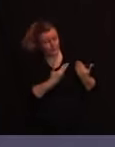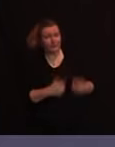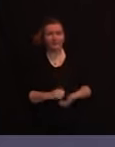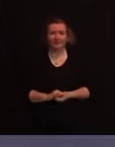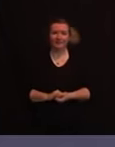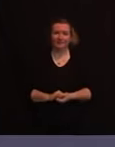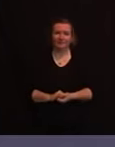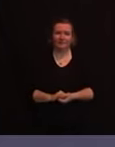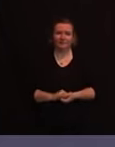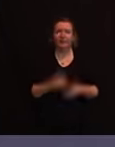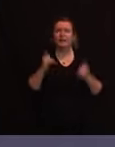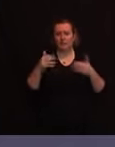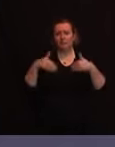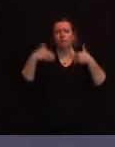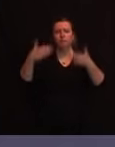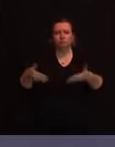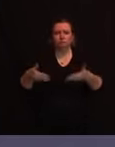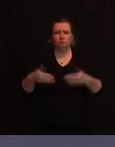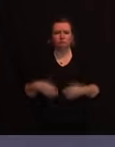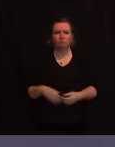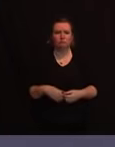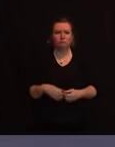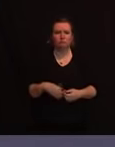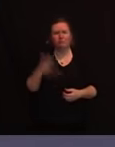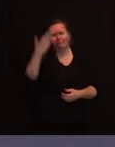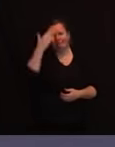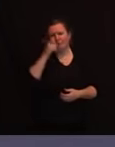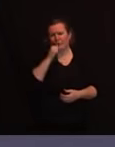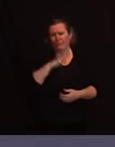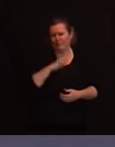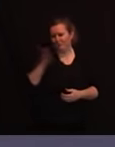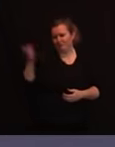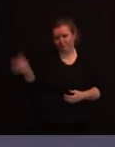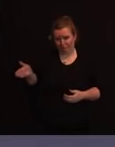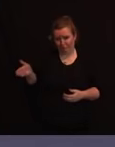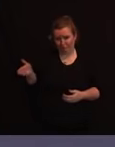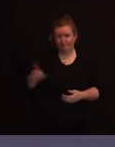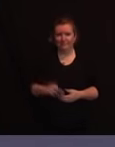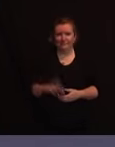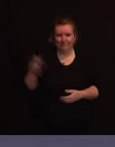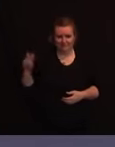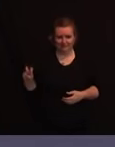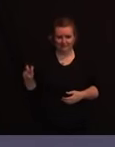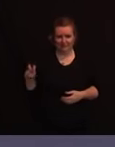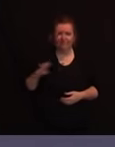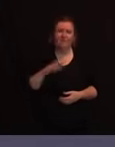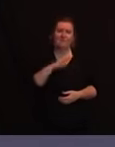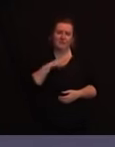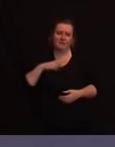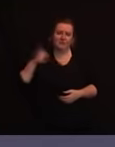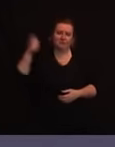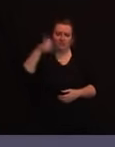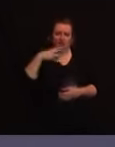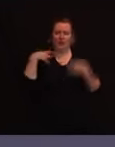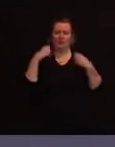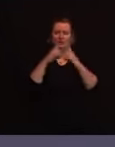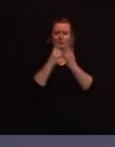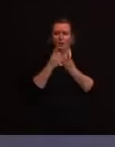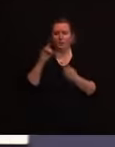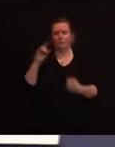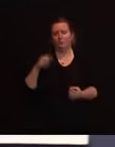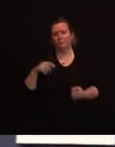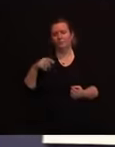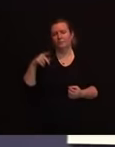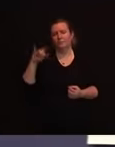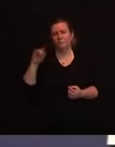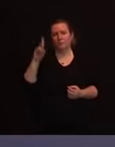Switching gears to my right, to the woman who needs no introduction, please help me welcome the Commissioner of the Department of Health, Judy Persichilli. Thank you, Governor. Good